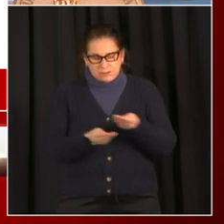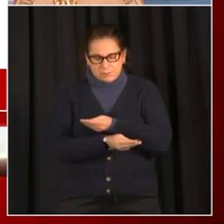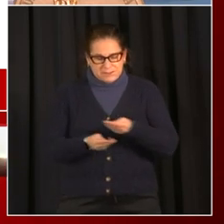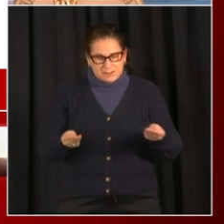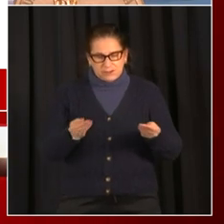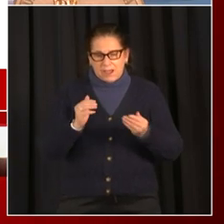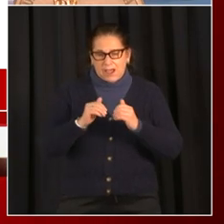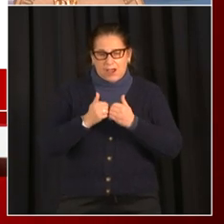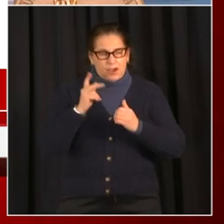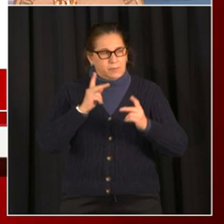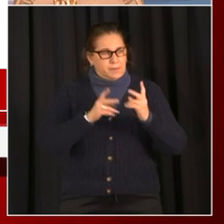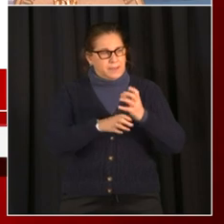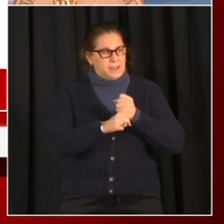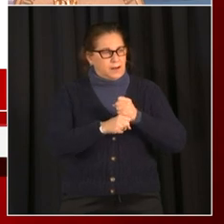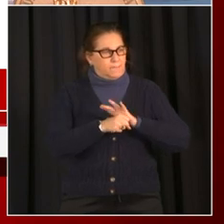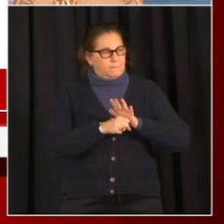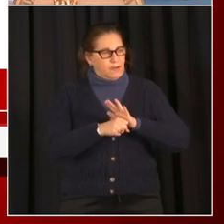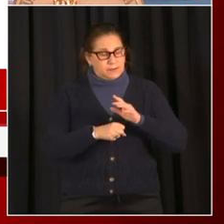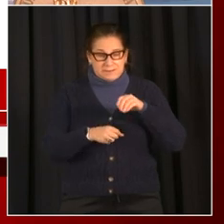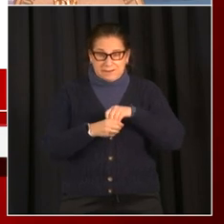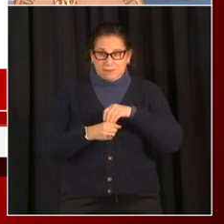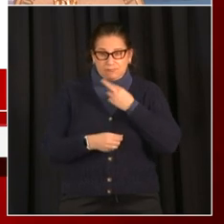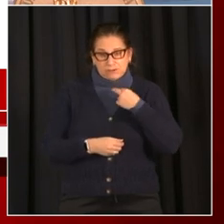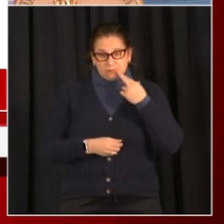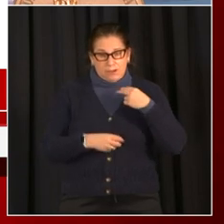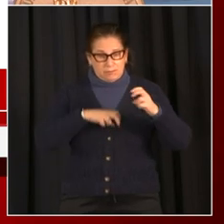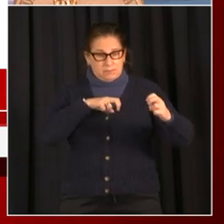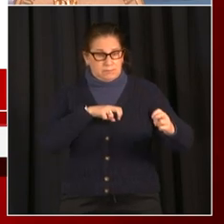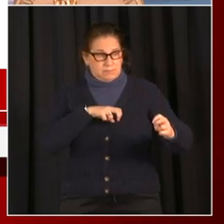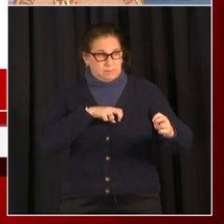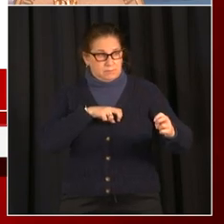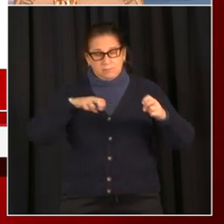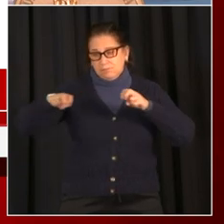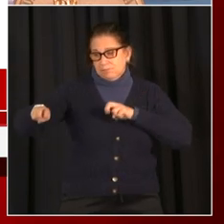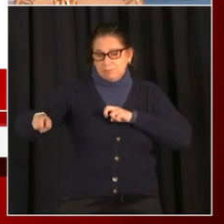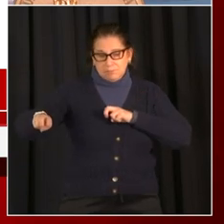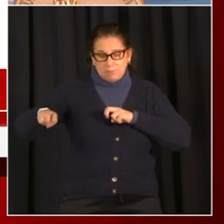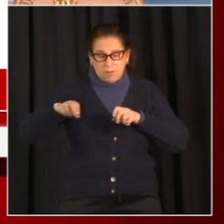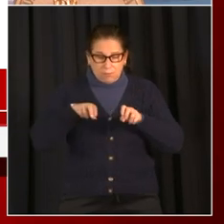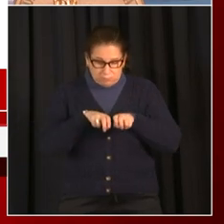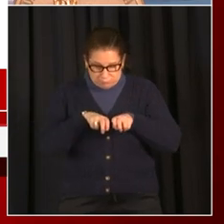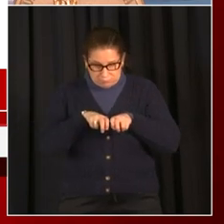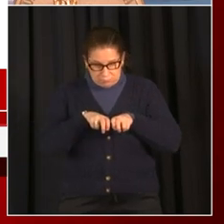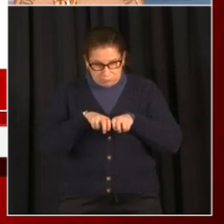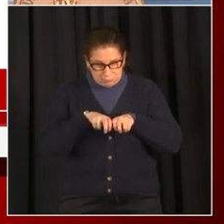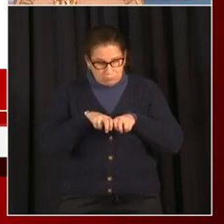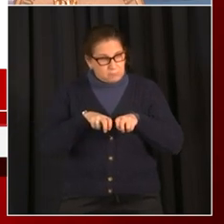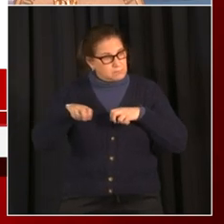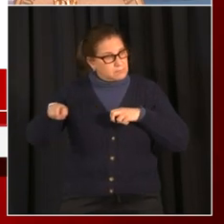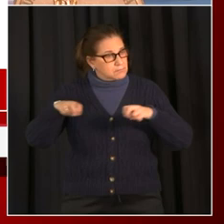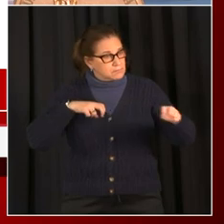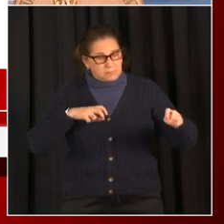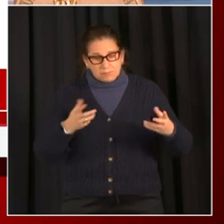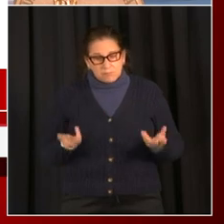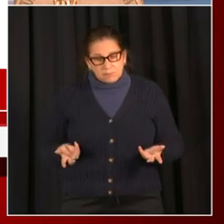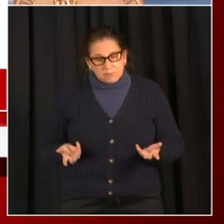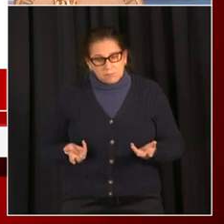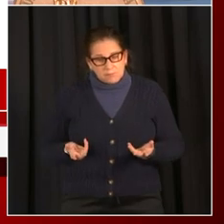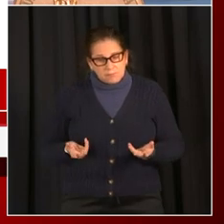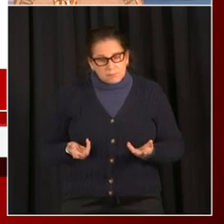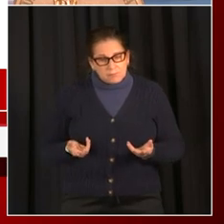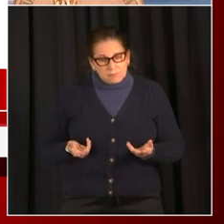with people who have COVID infection as one of the sources of activity, along with other things, but dining is pretty consistently in the top